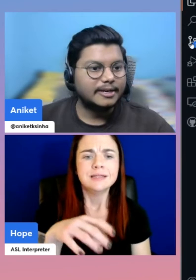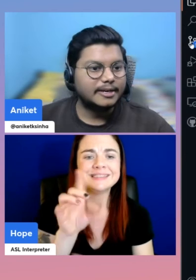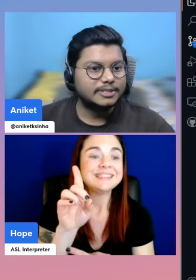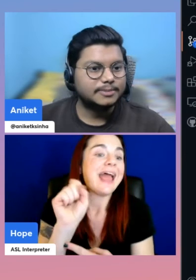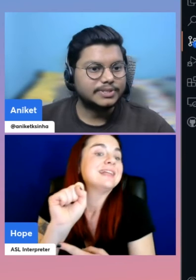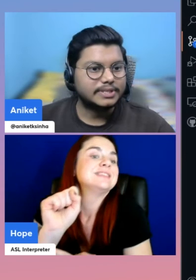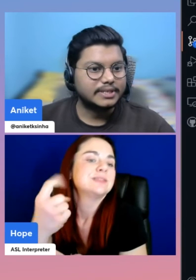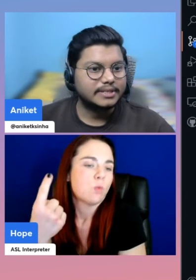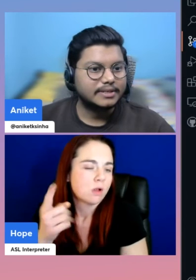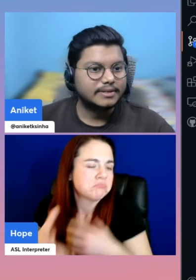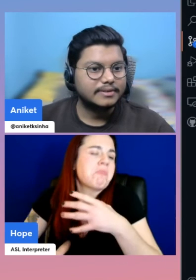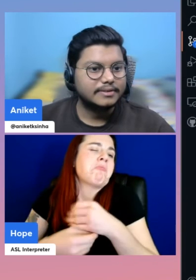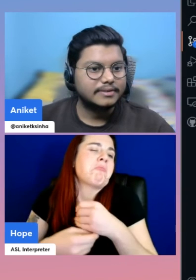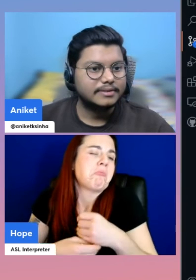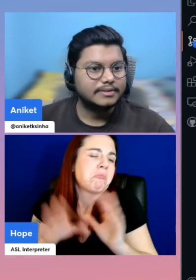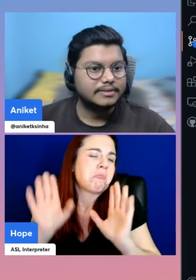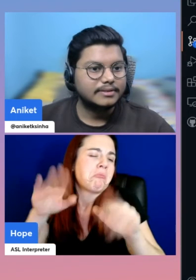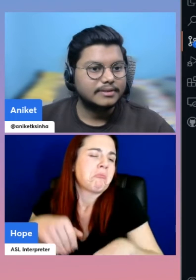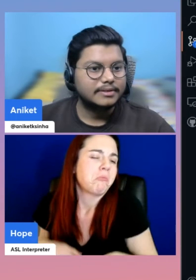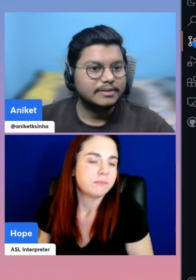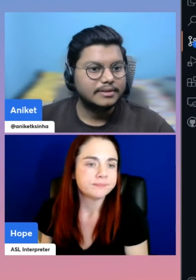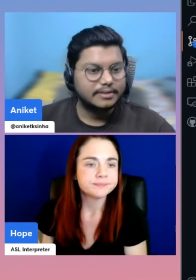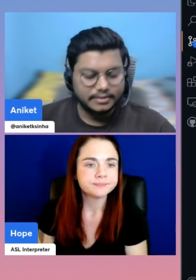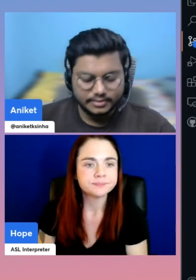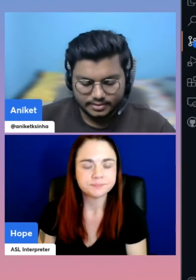and let me just push it.